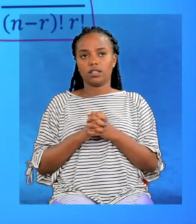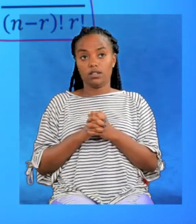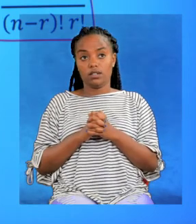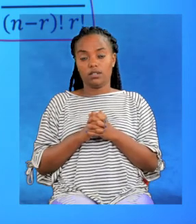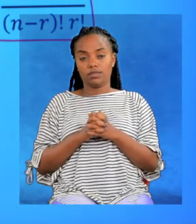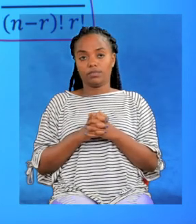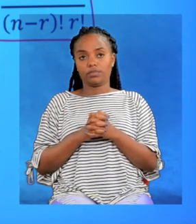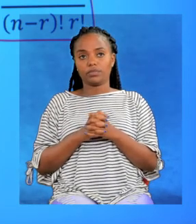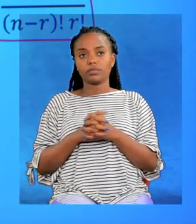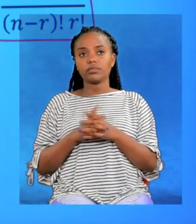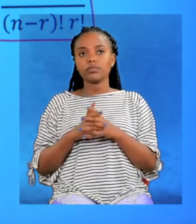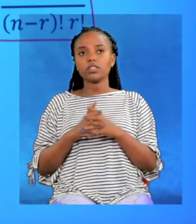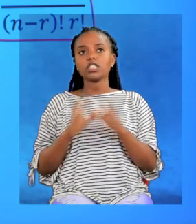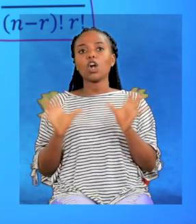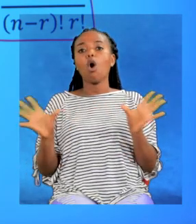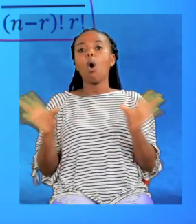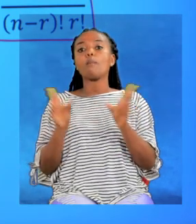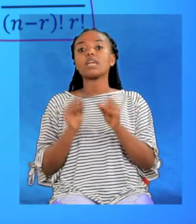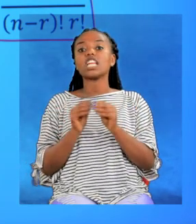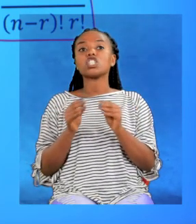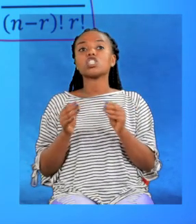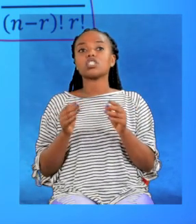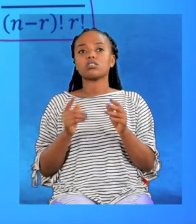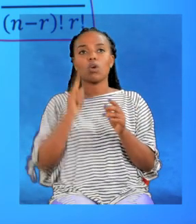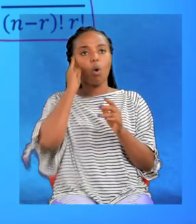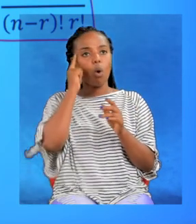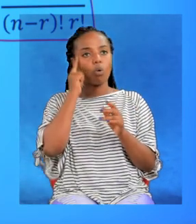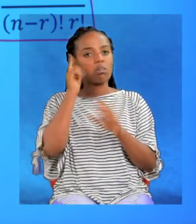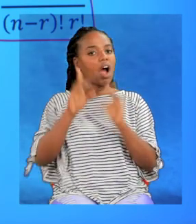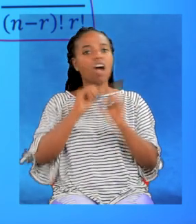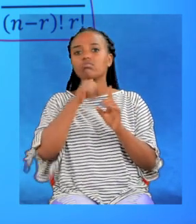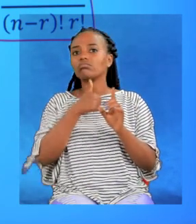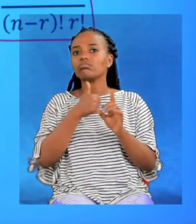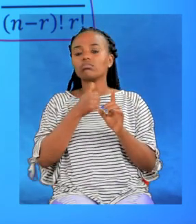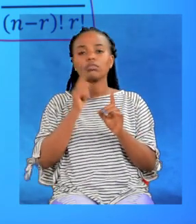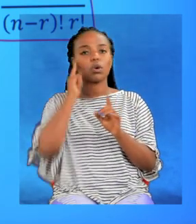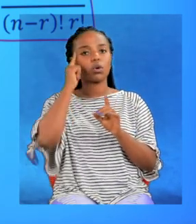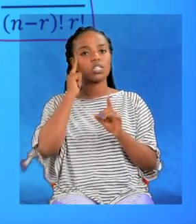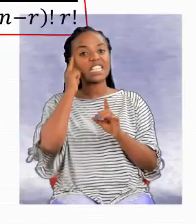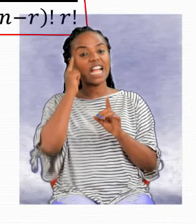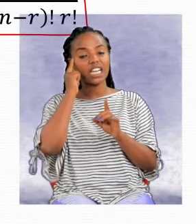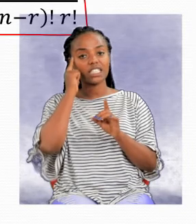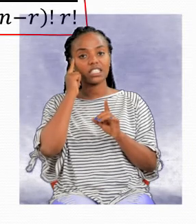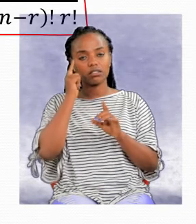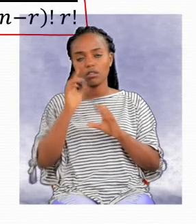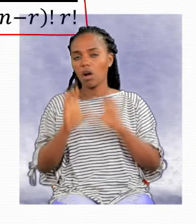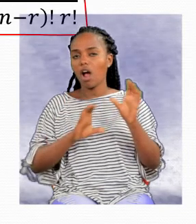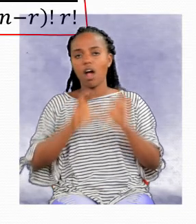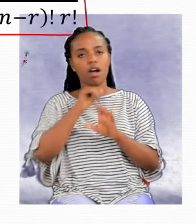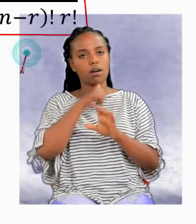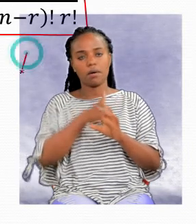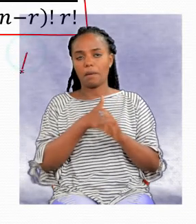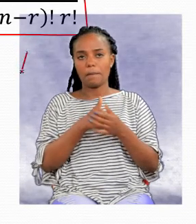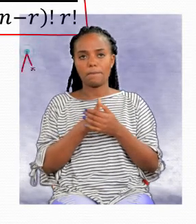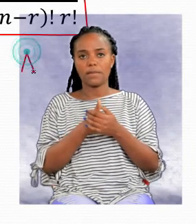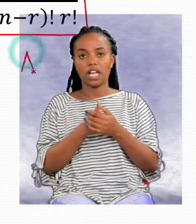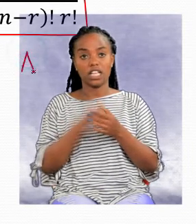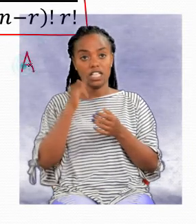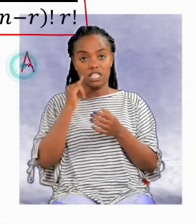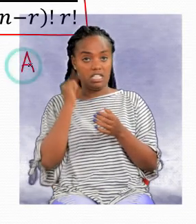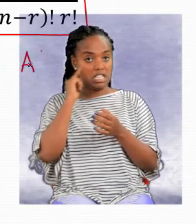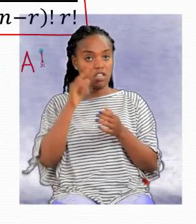way, combination, it doesn't consider the order. This means that, for example, if we have two